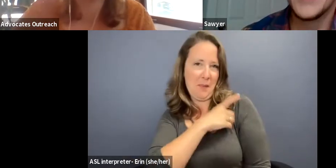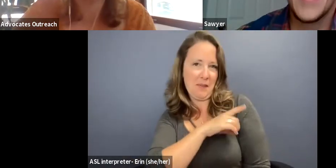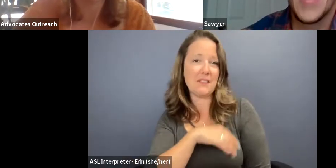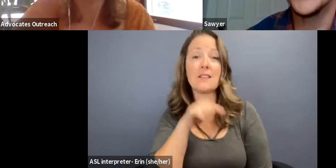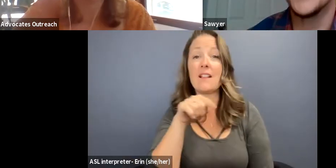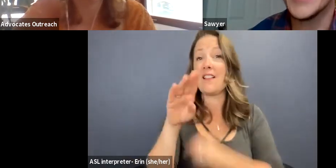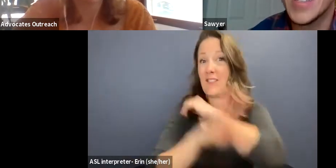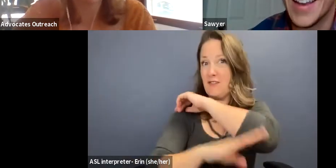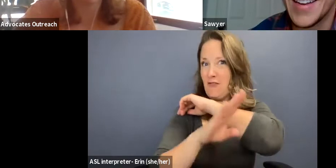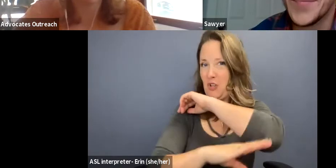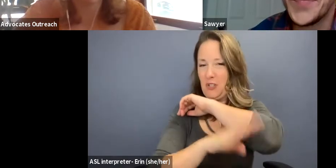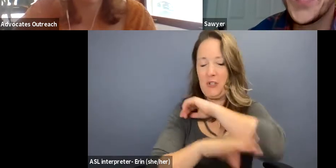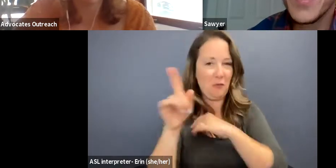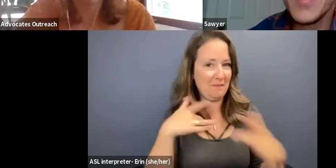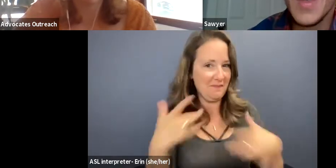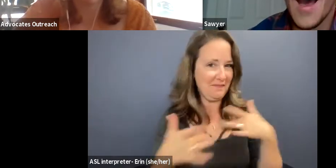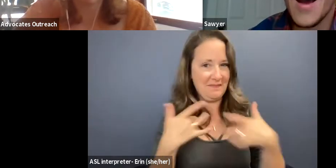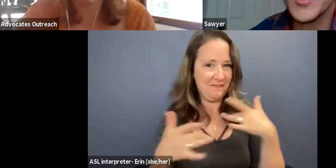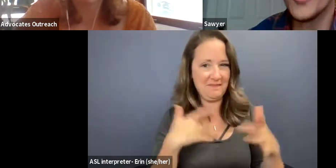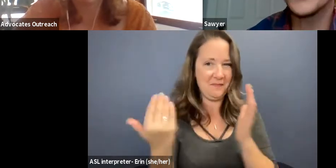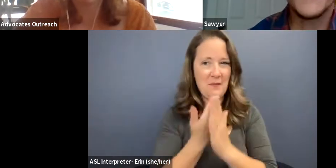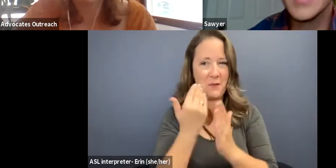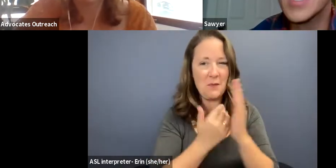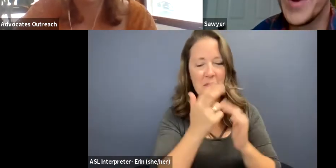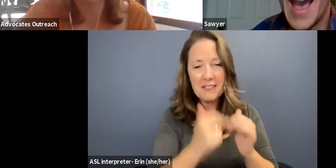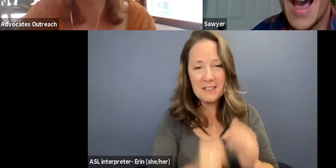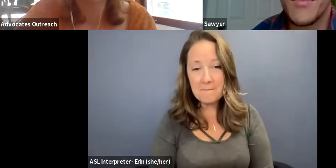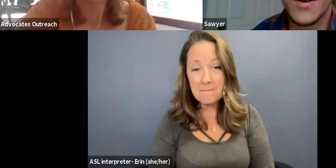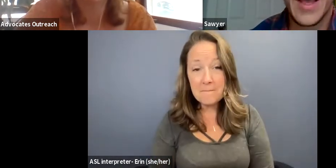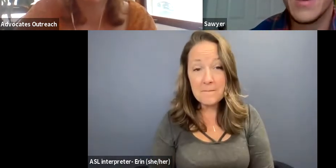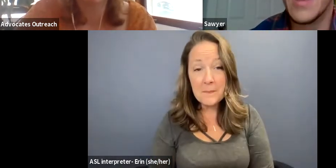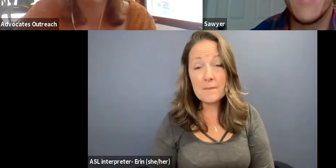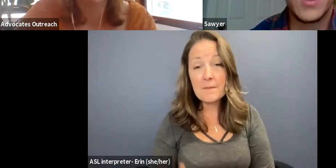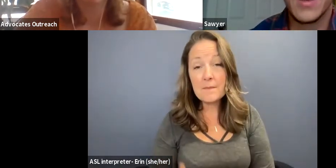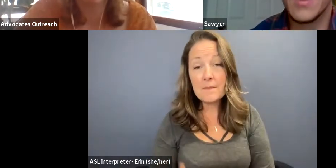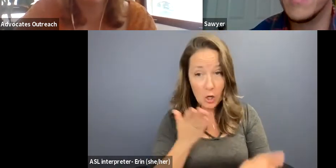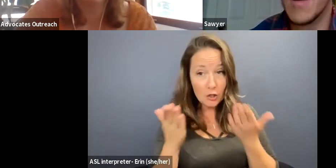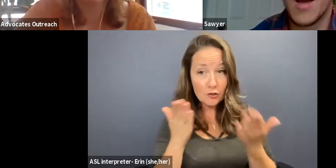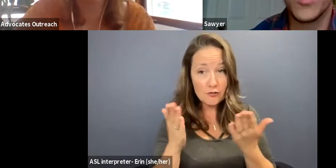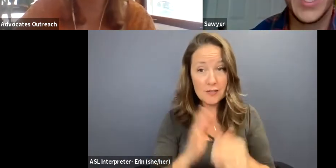what your specific context is. So,